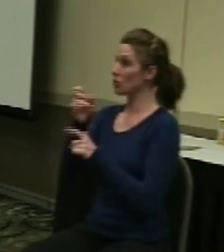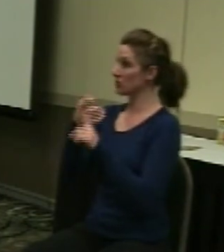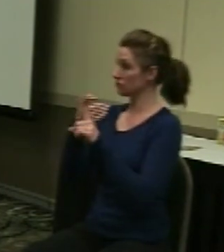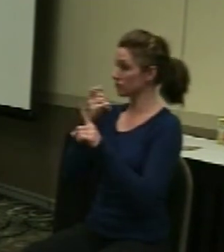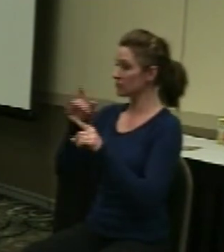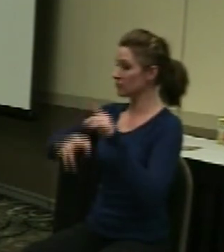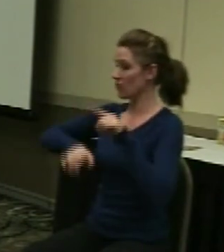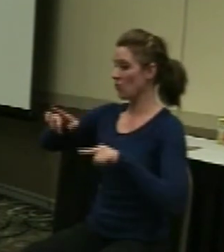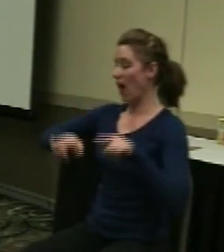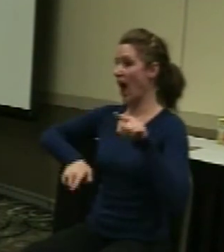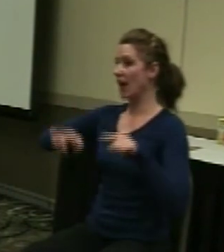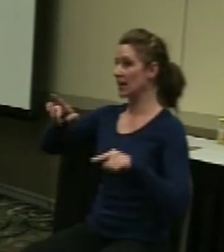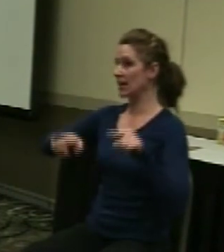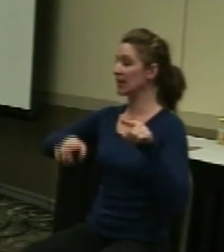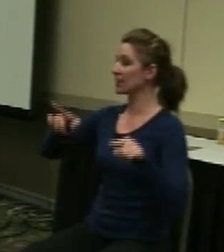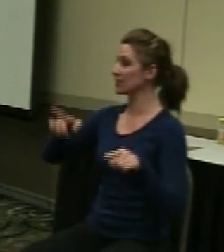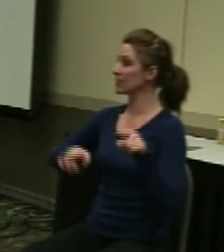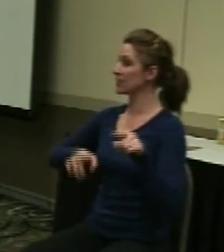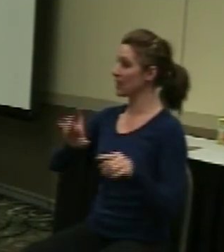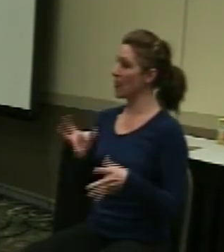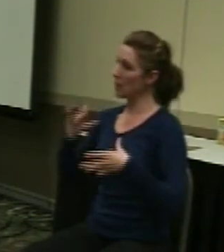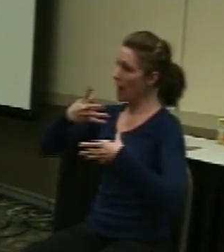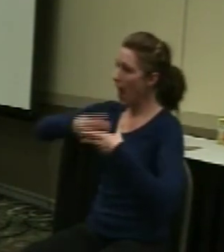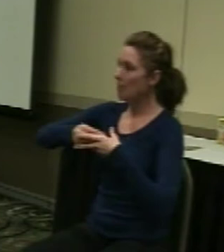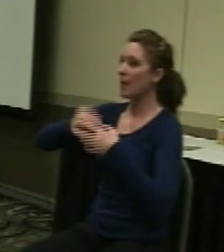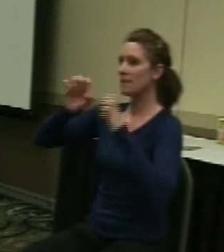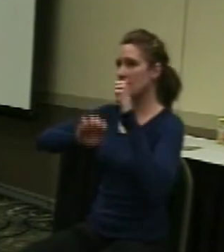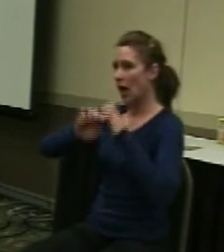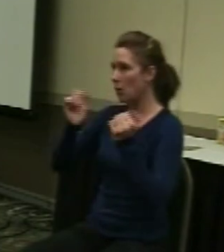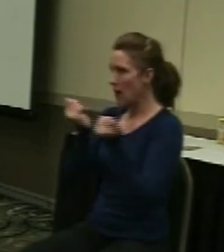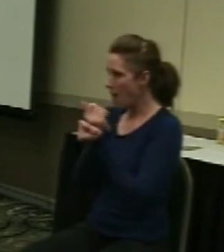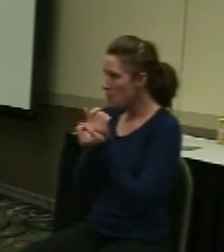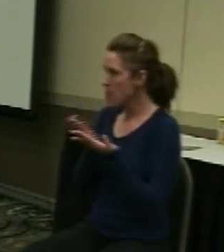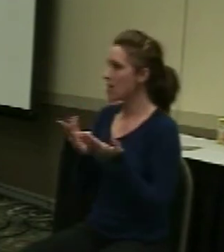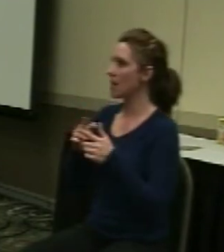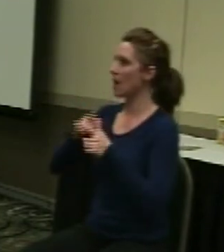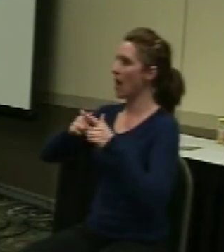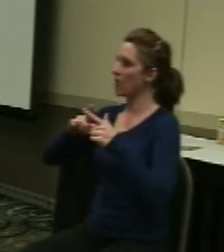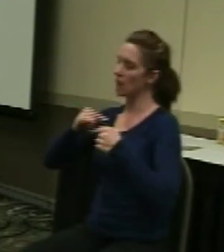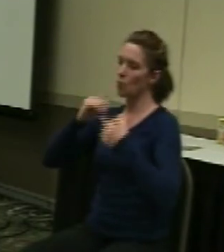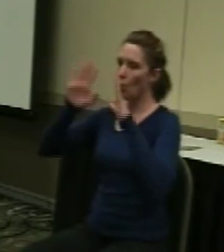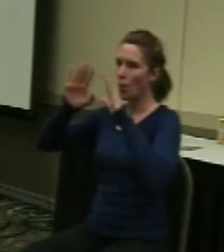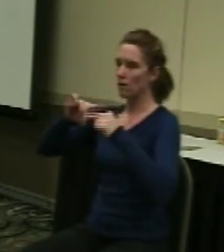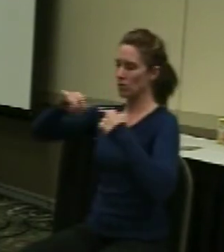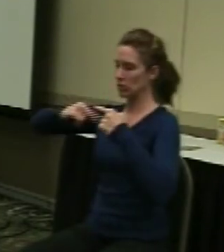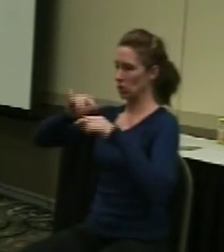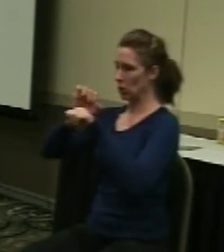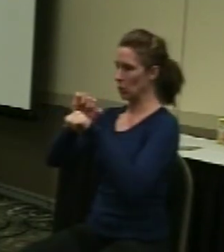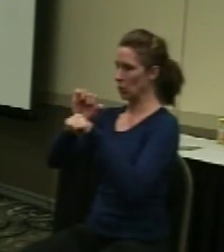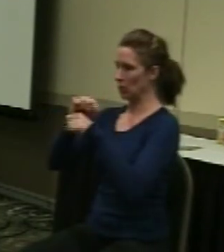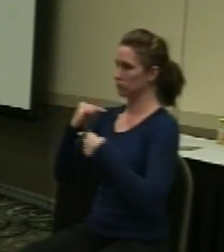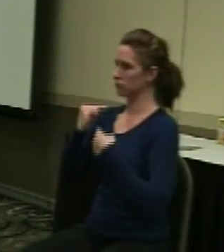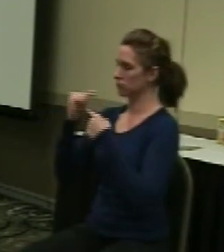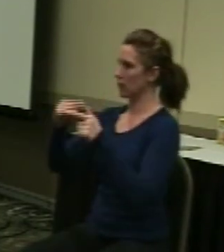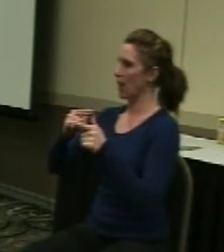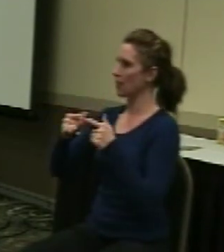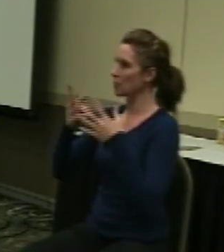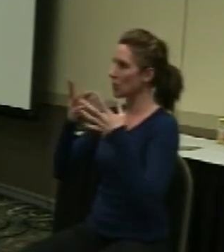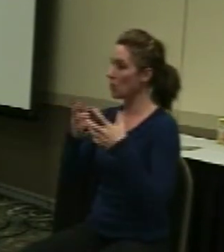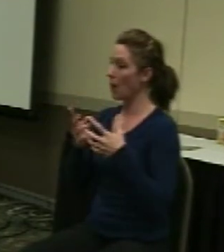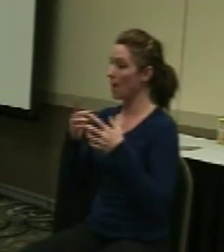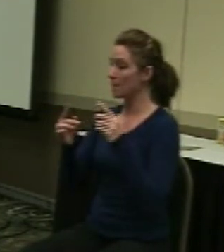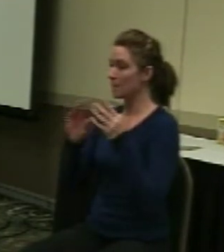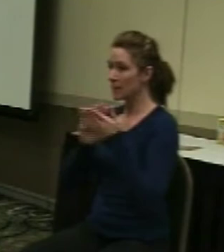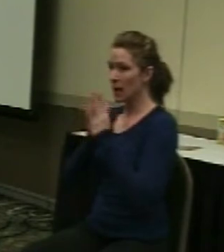you, and then we plan, we implement, and we evaluate all that wonderful, wonderful cyclical work that we do. And then for those that we want to be up